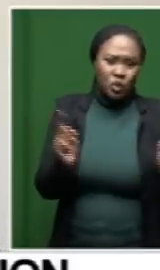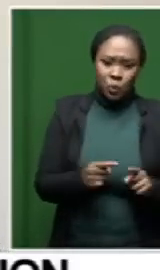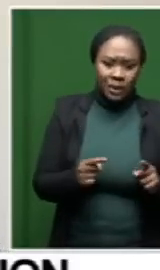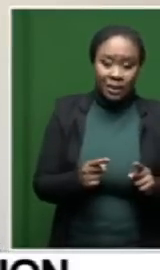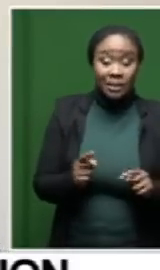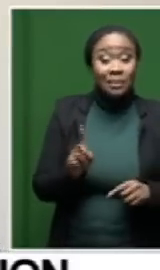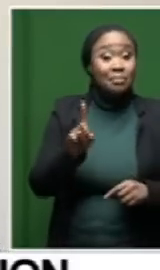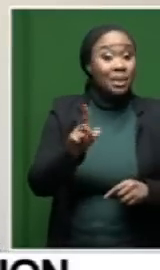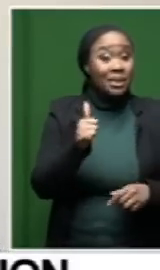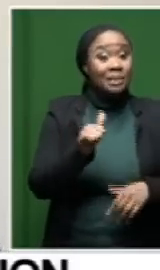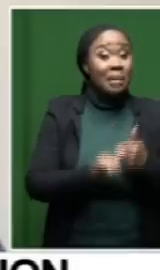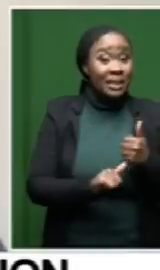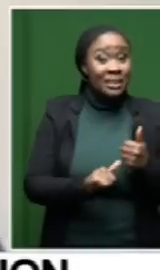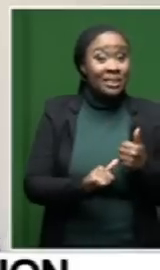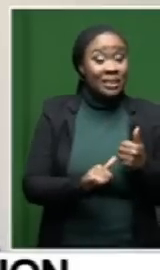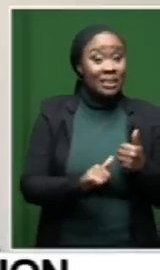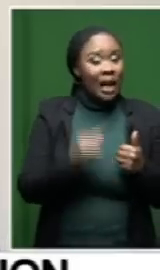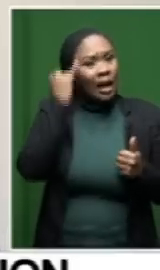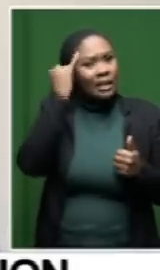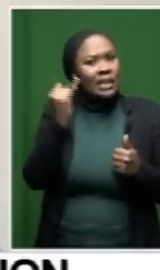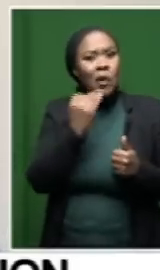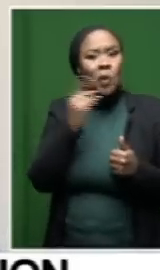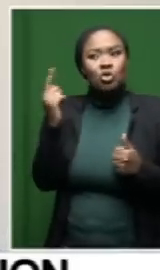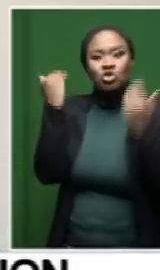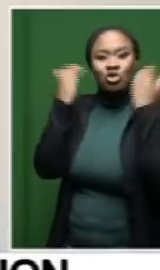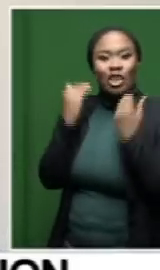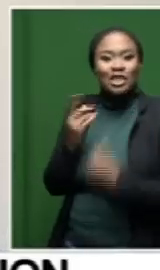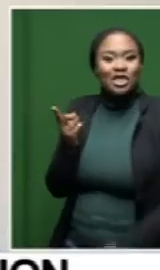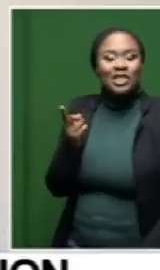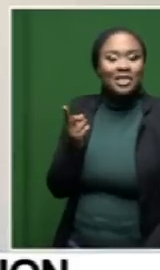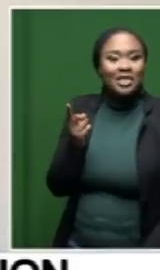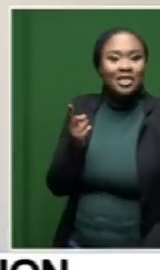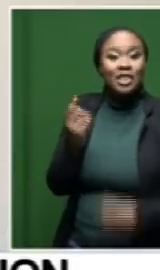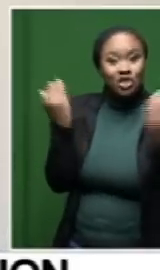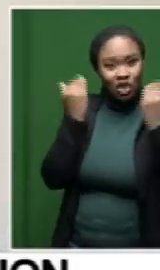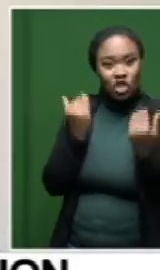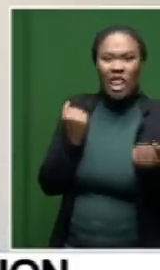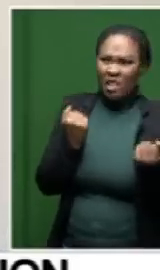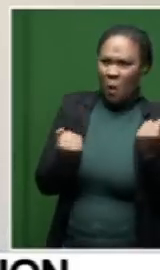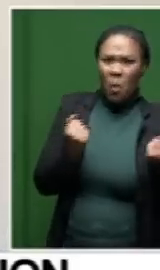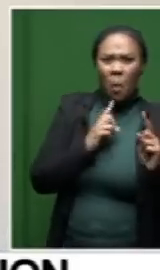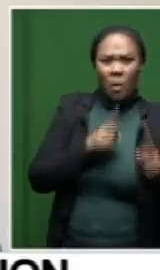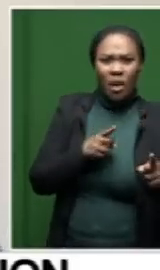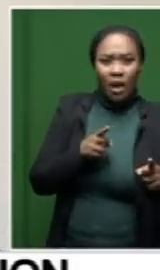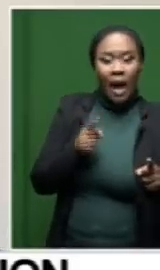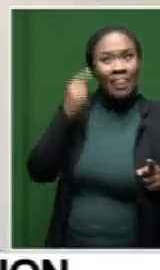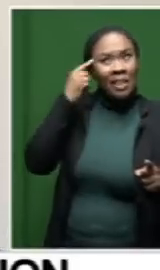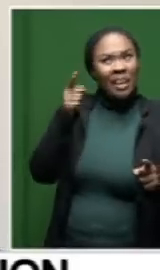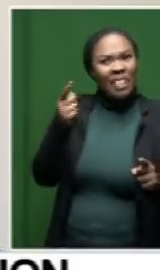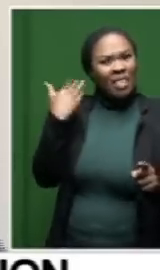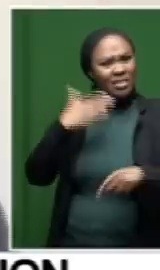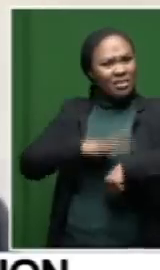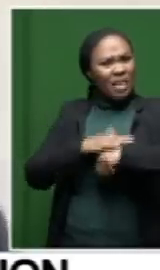that original 6 months was also imposed by a judge. It was part and parcel of a court order. I think Judge Mlambo presided over